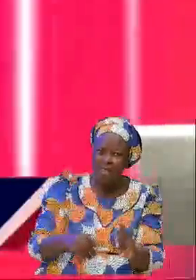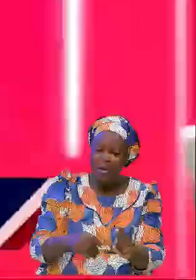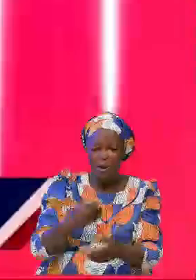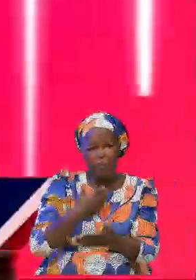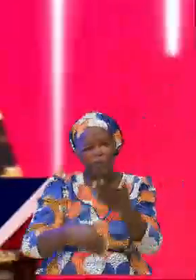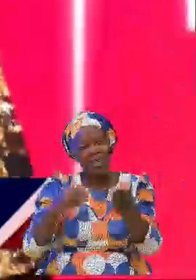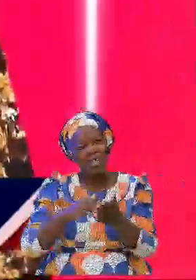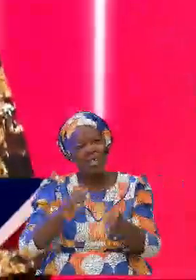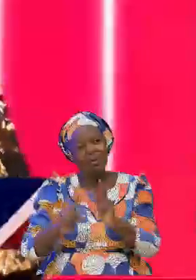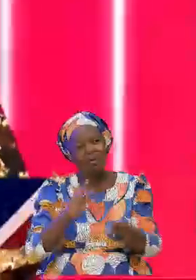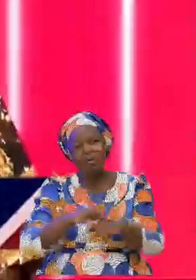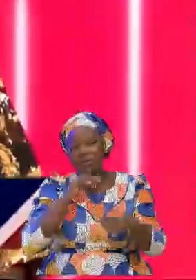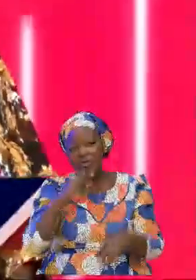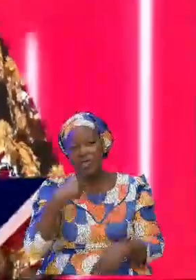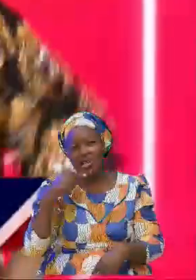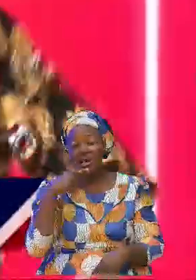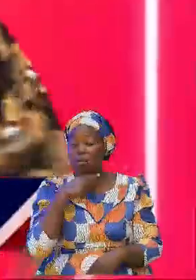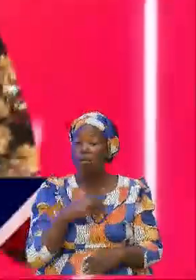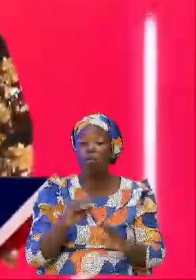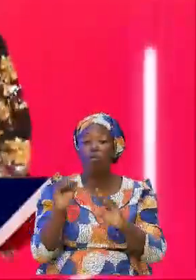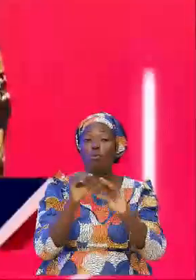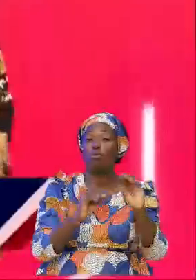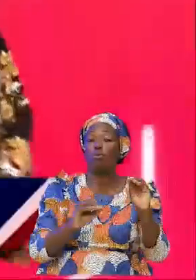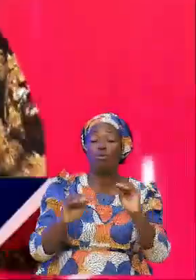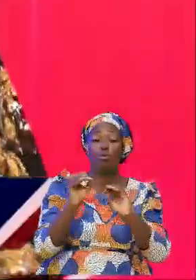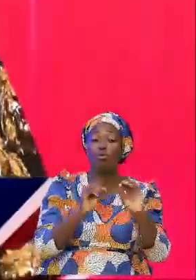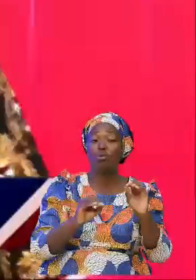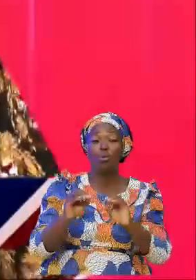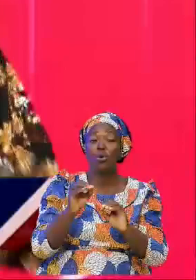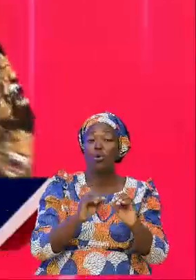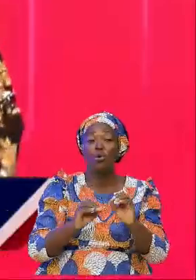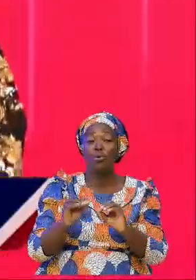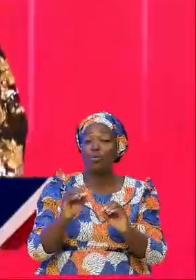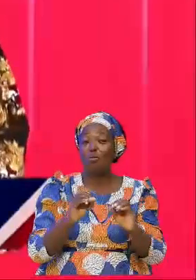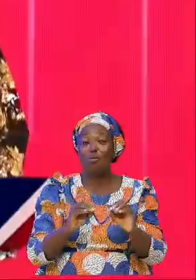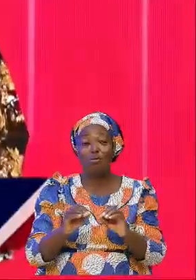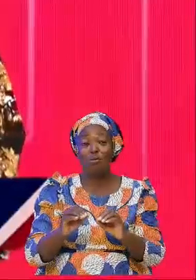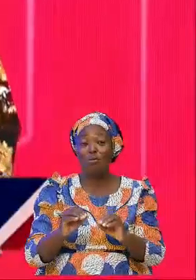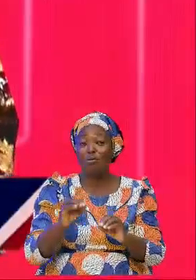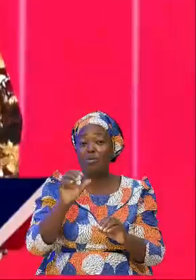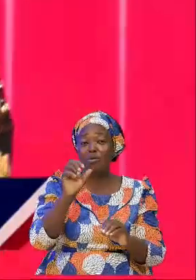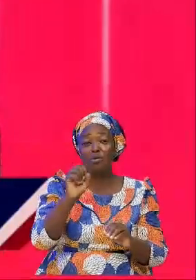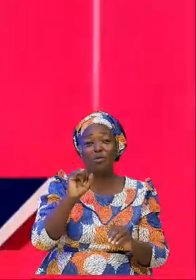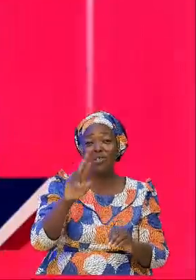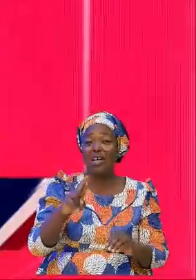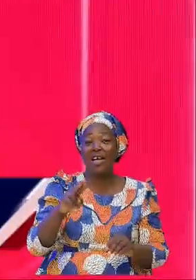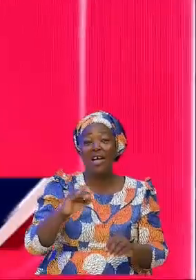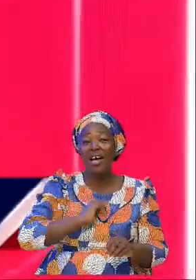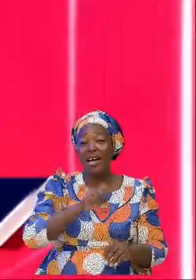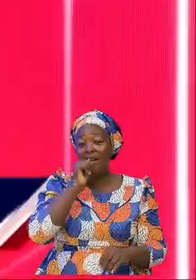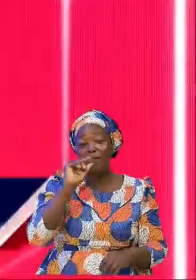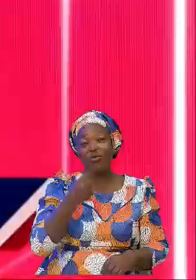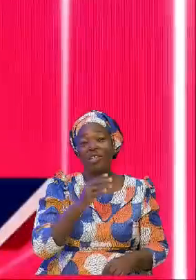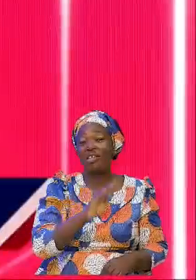giving testimony that you are born again. Born again people don't tell lies. Oh, he says, sir, I